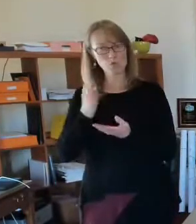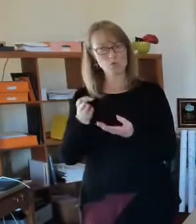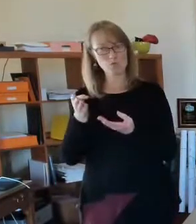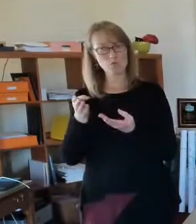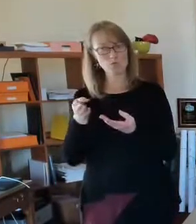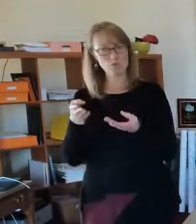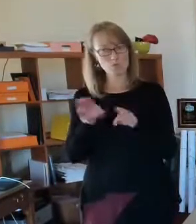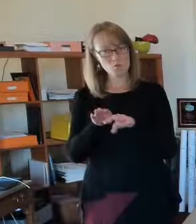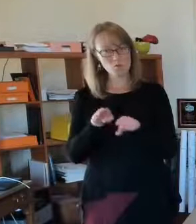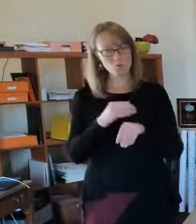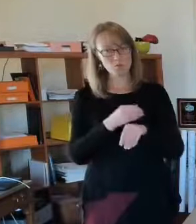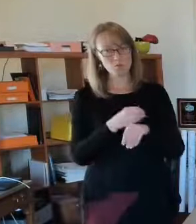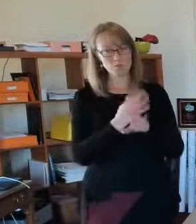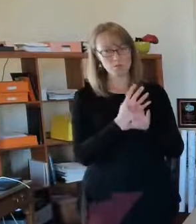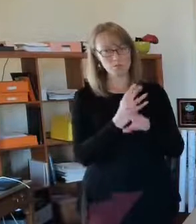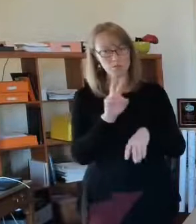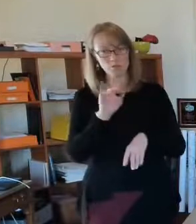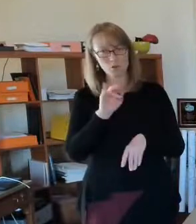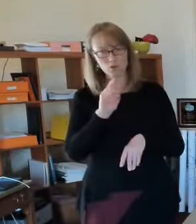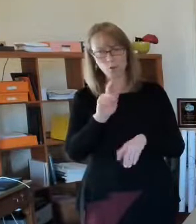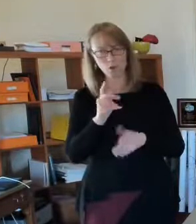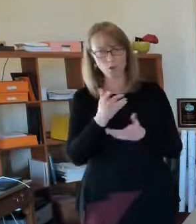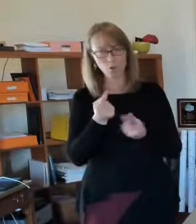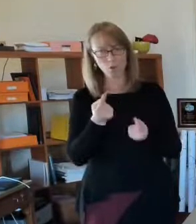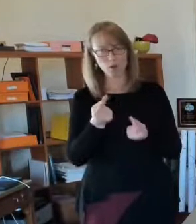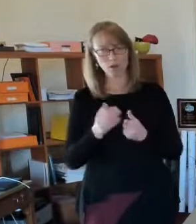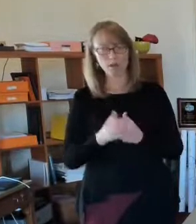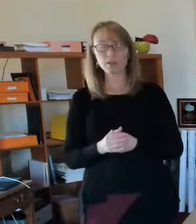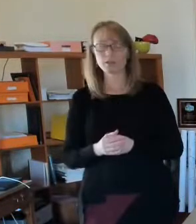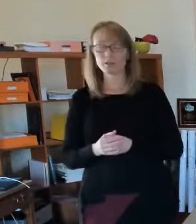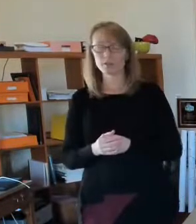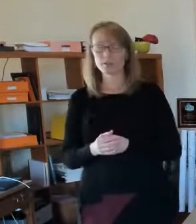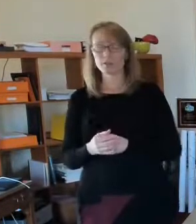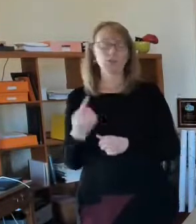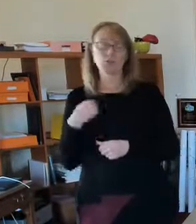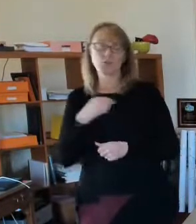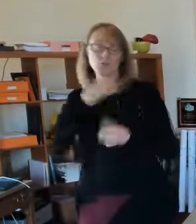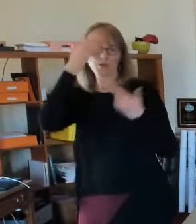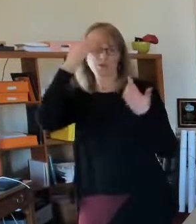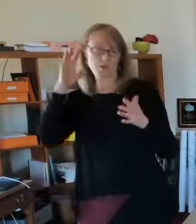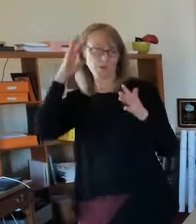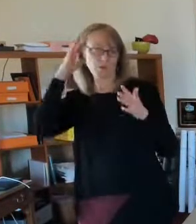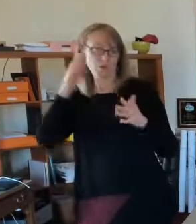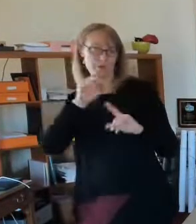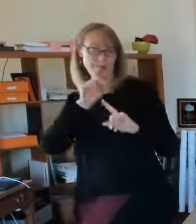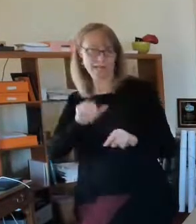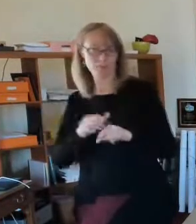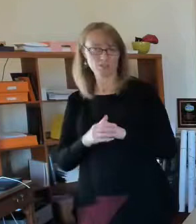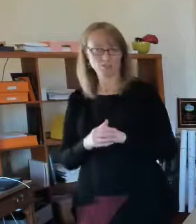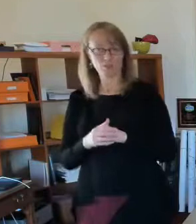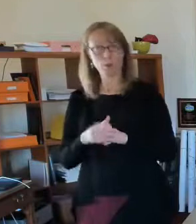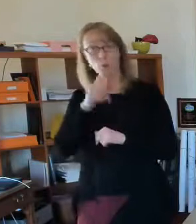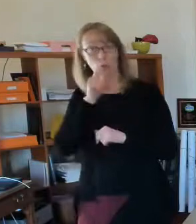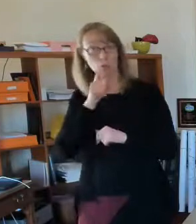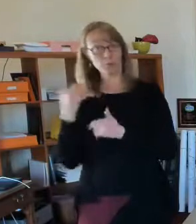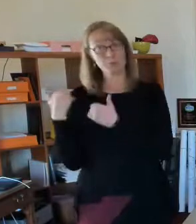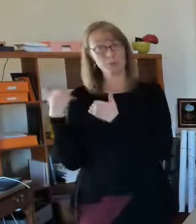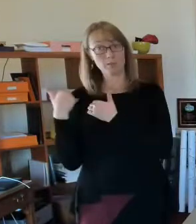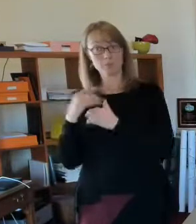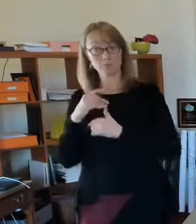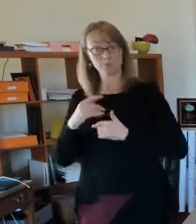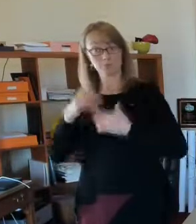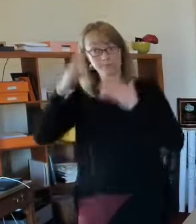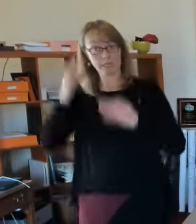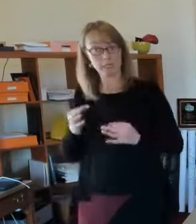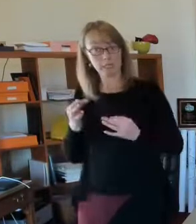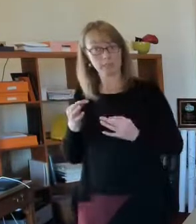virtual? So we don't know the answer to that yet. Each school district gets to decide that, but they do it in conversations